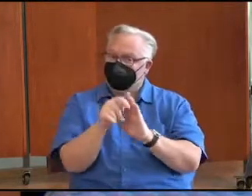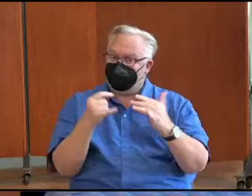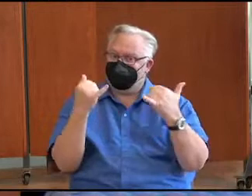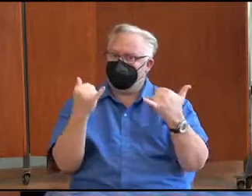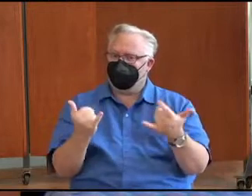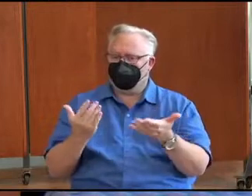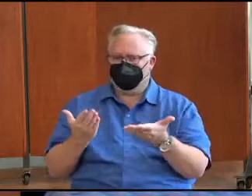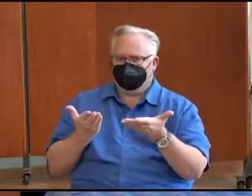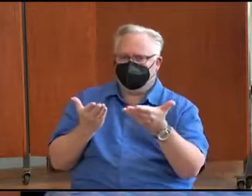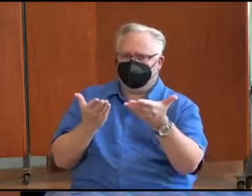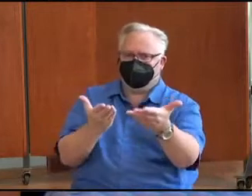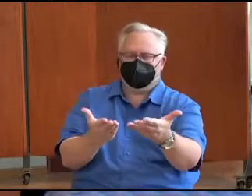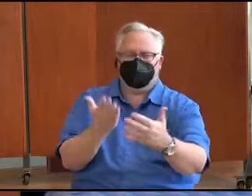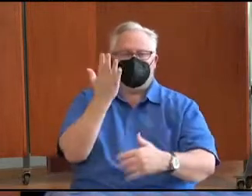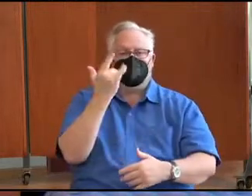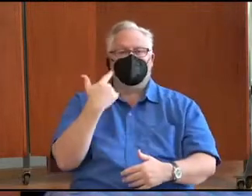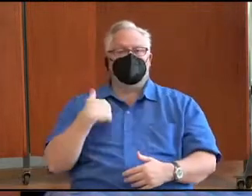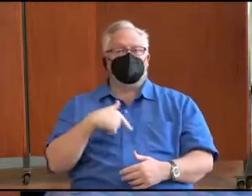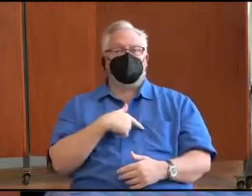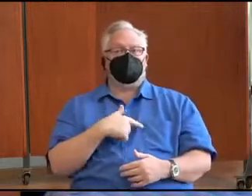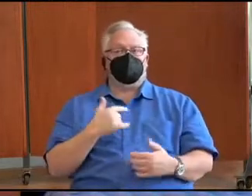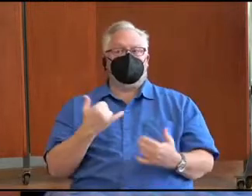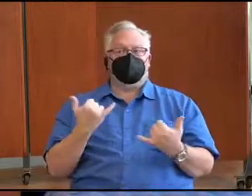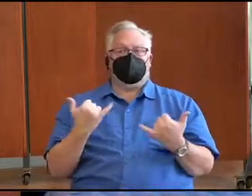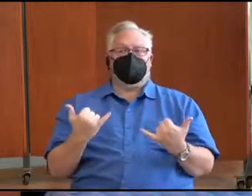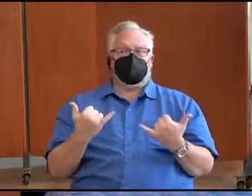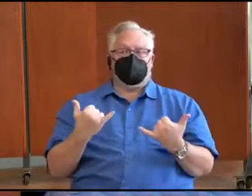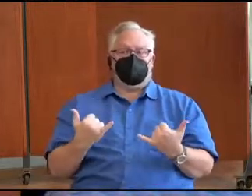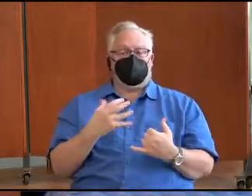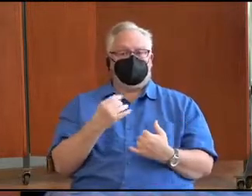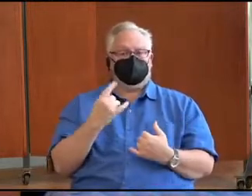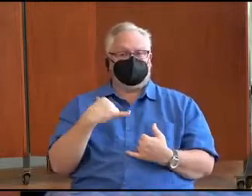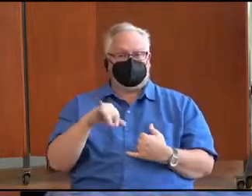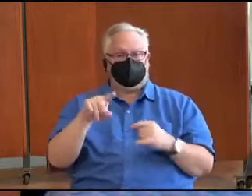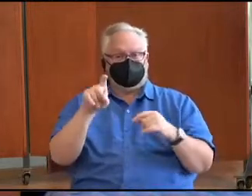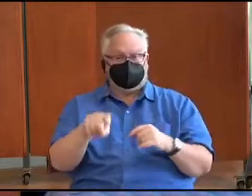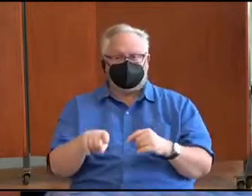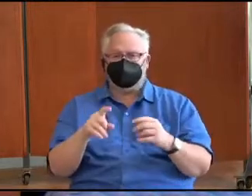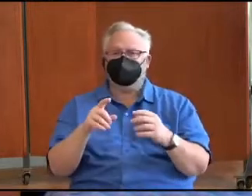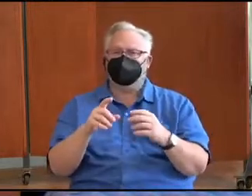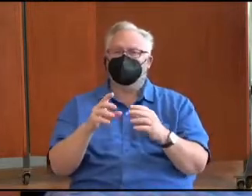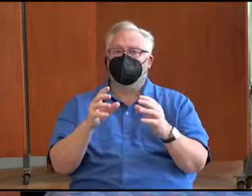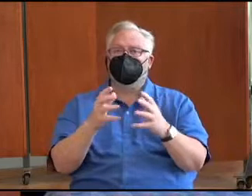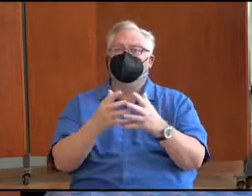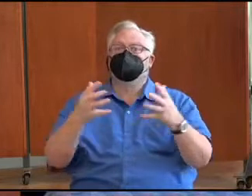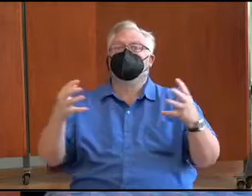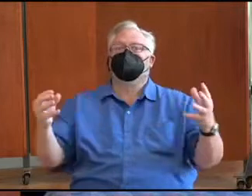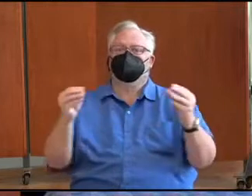we remain and are in need of so much change.